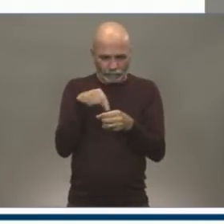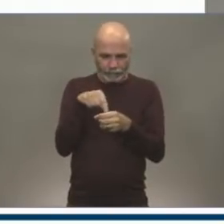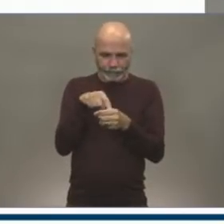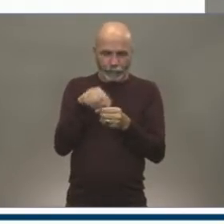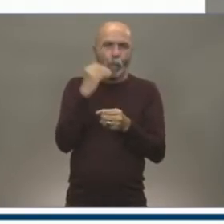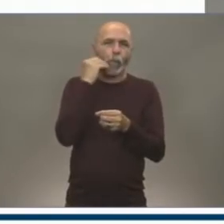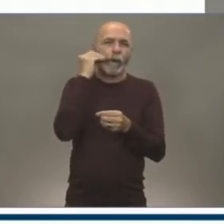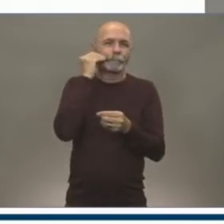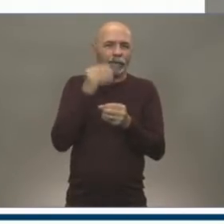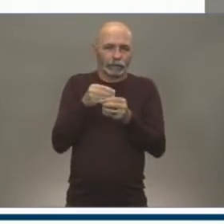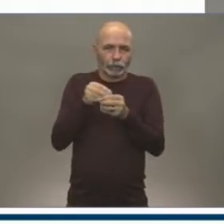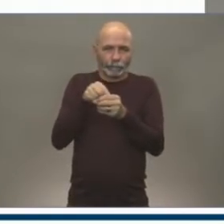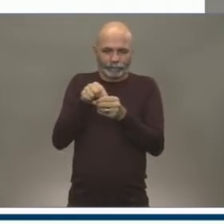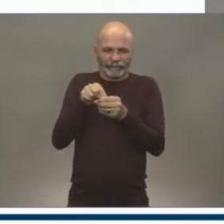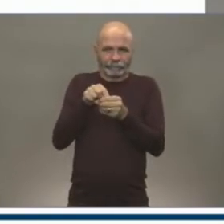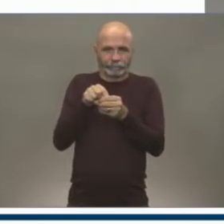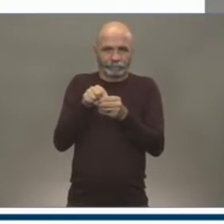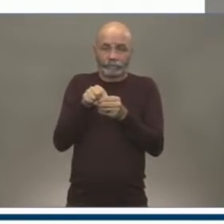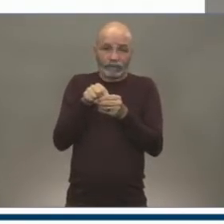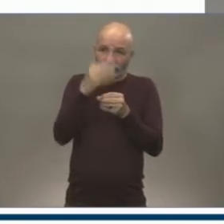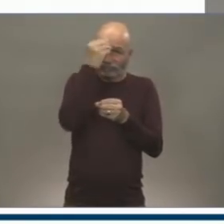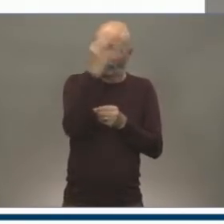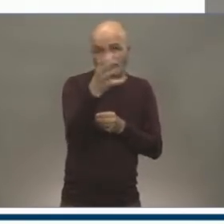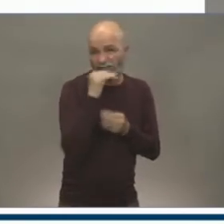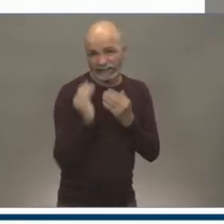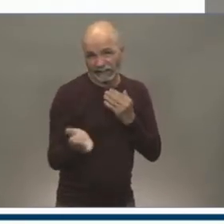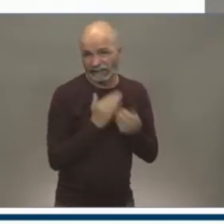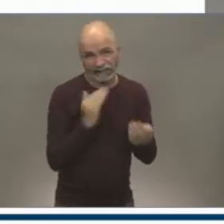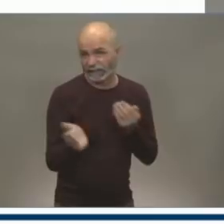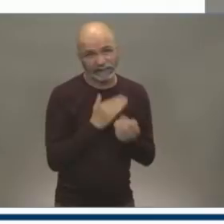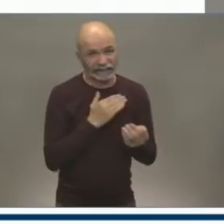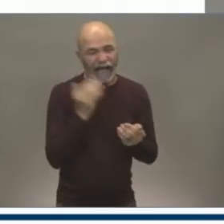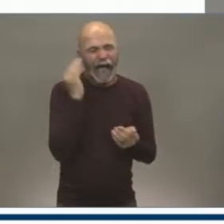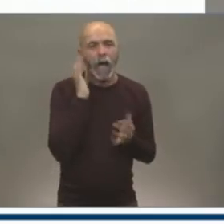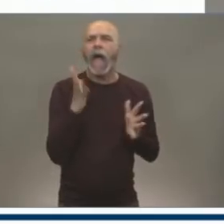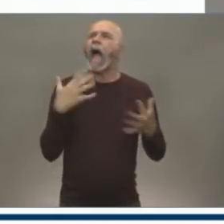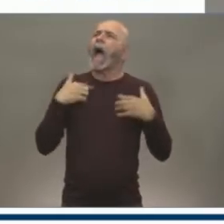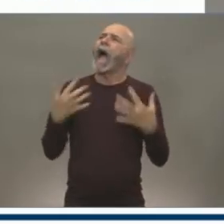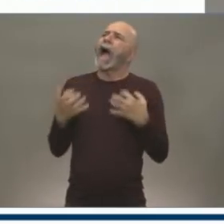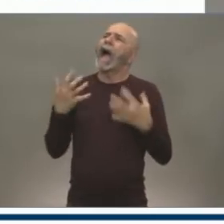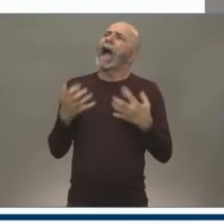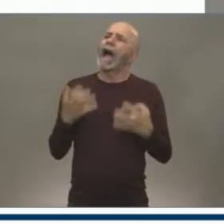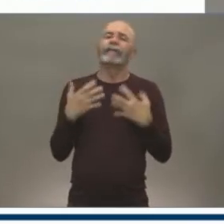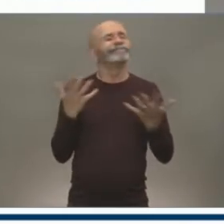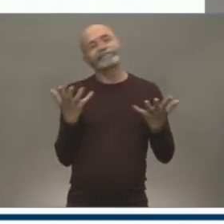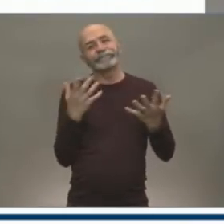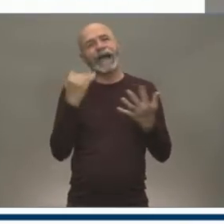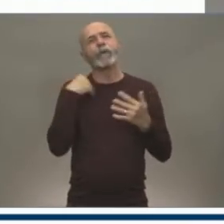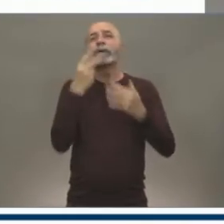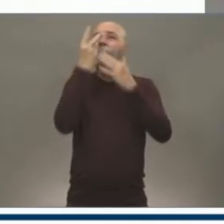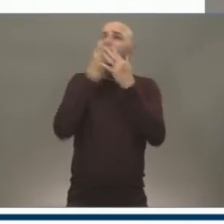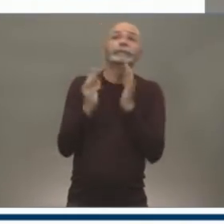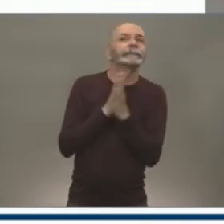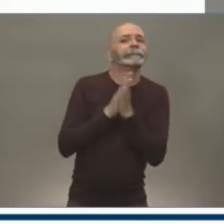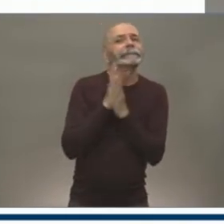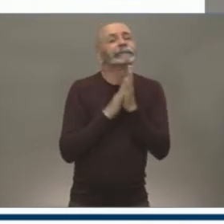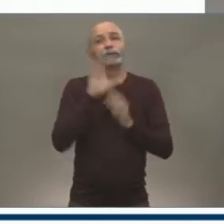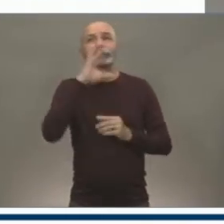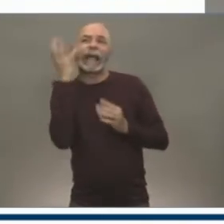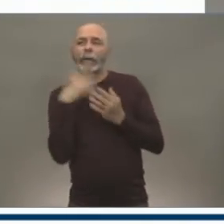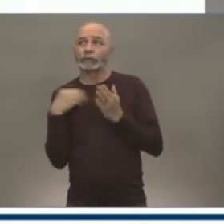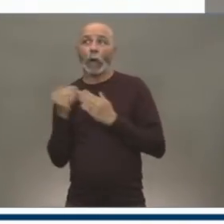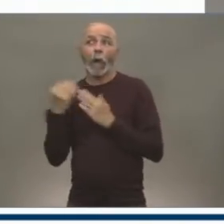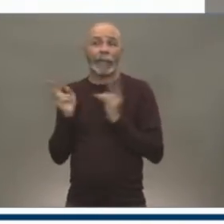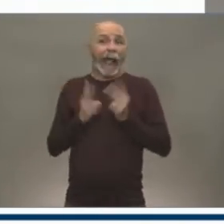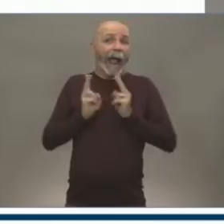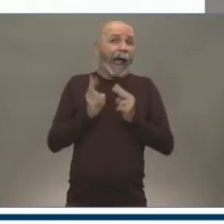isn't easy. It's hard, especially at this time of year as people are anticipating the holiday season. But like I said